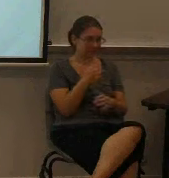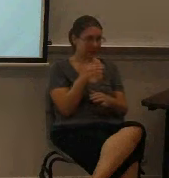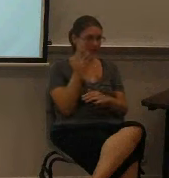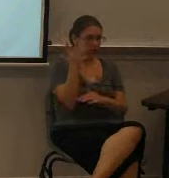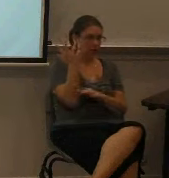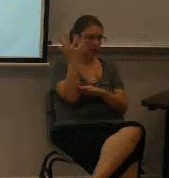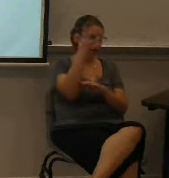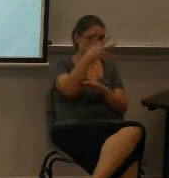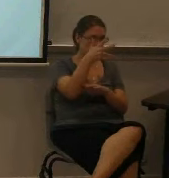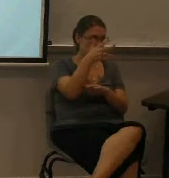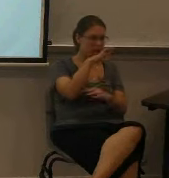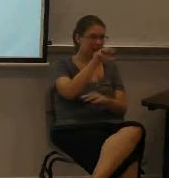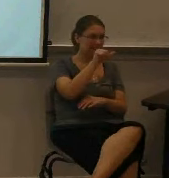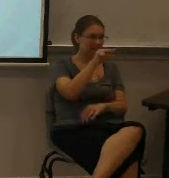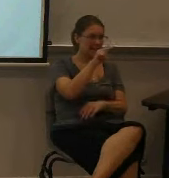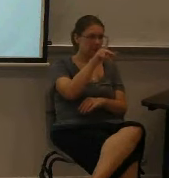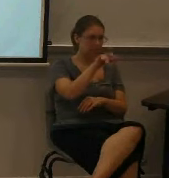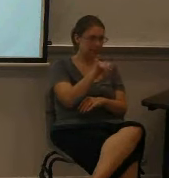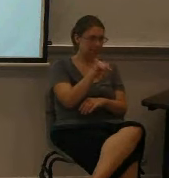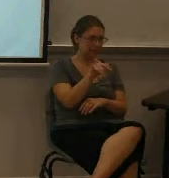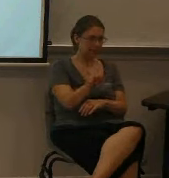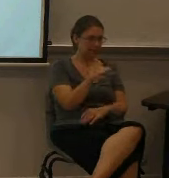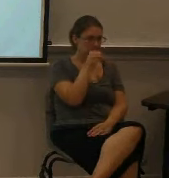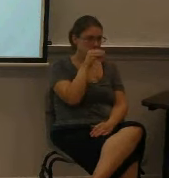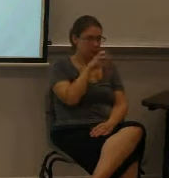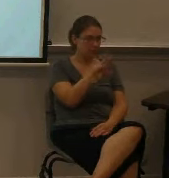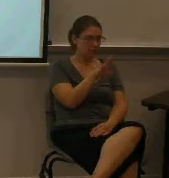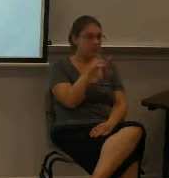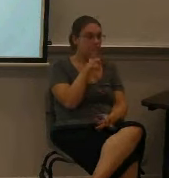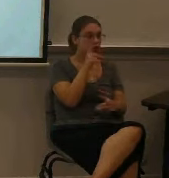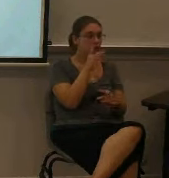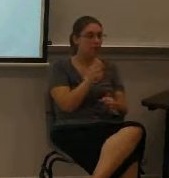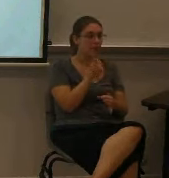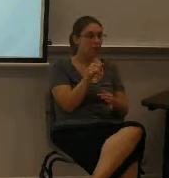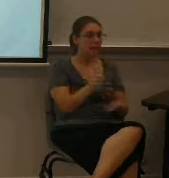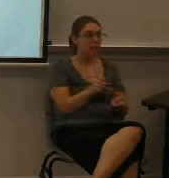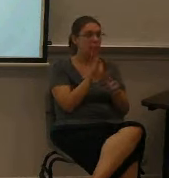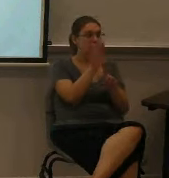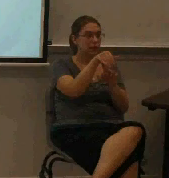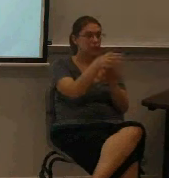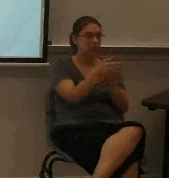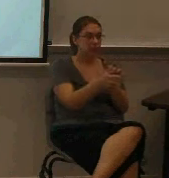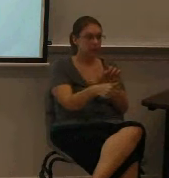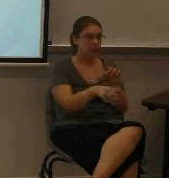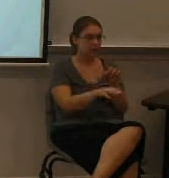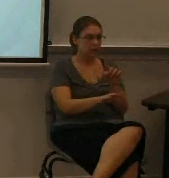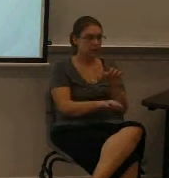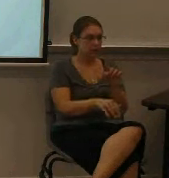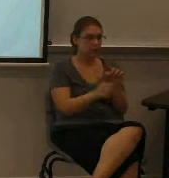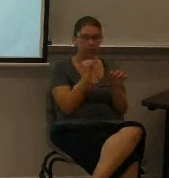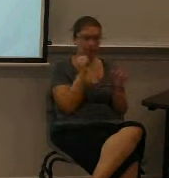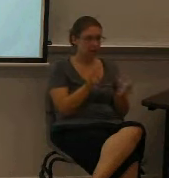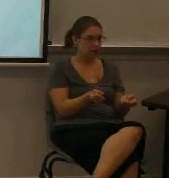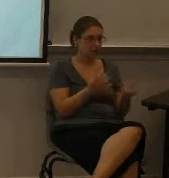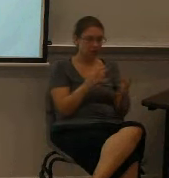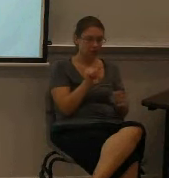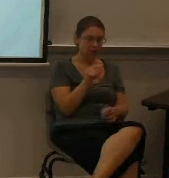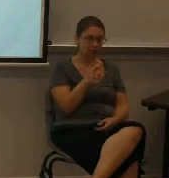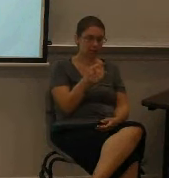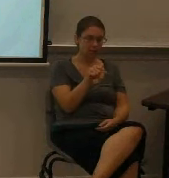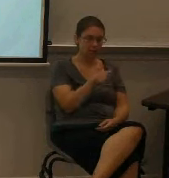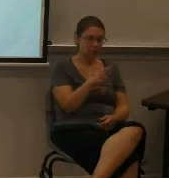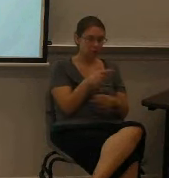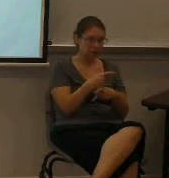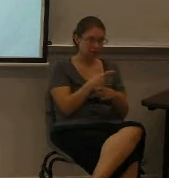cover on it, its food web is determined much by how much leaf material falls in, not how much algal productivity there is